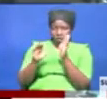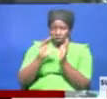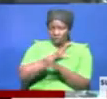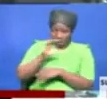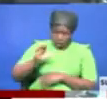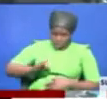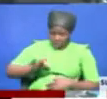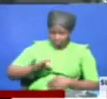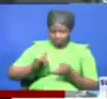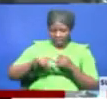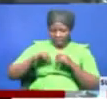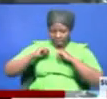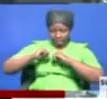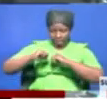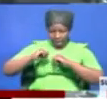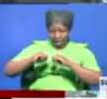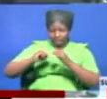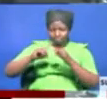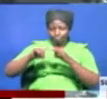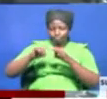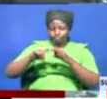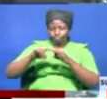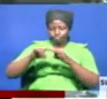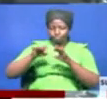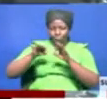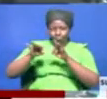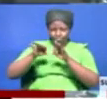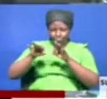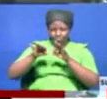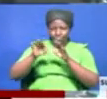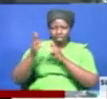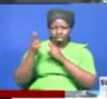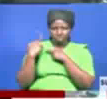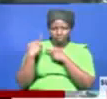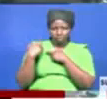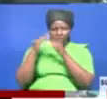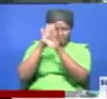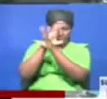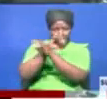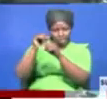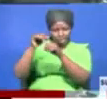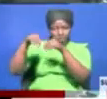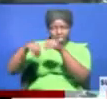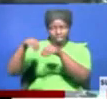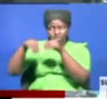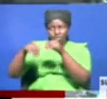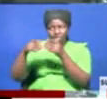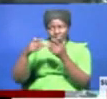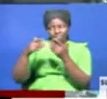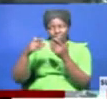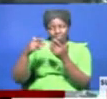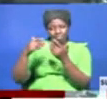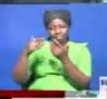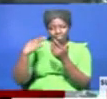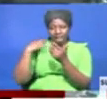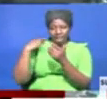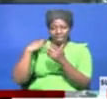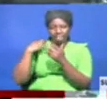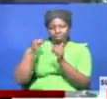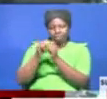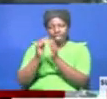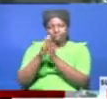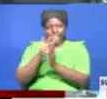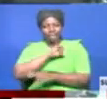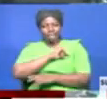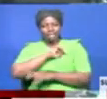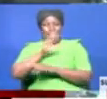of the chair, for the role of the presidential election candidates or their agents, because many times they